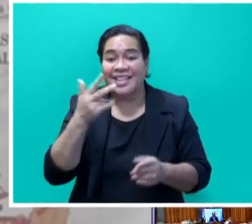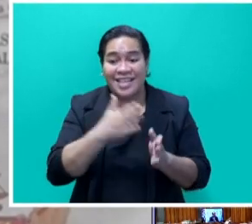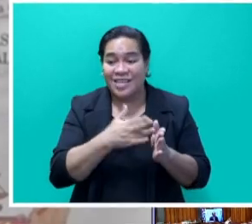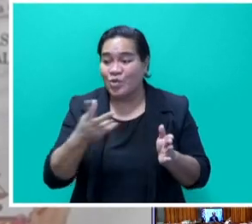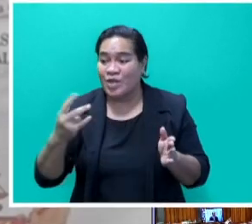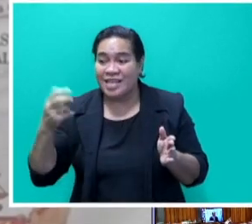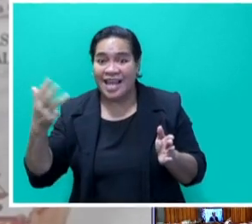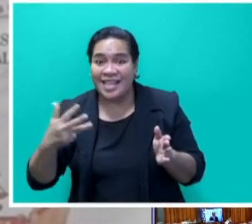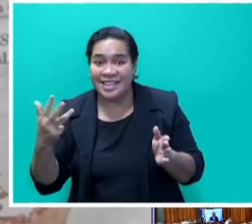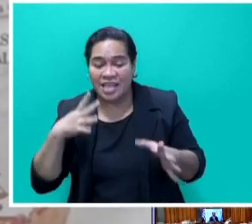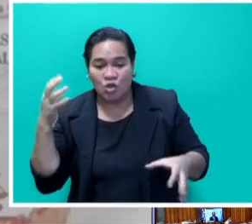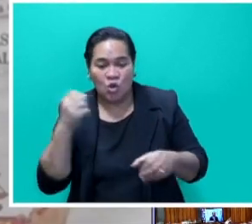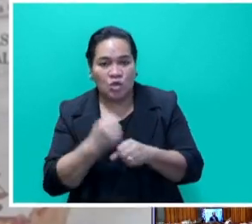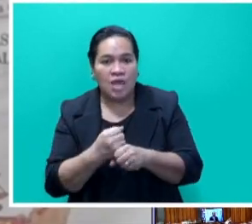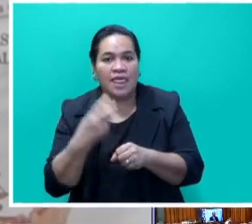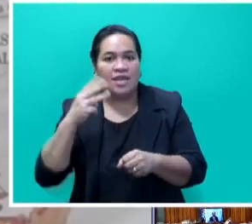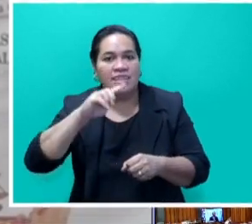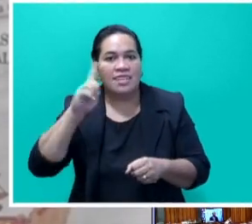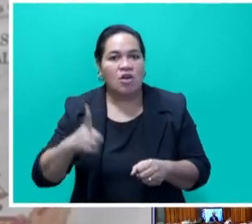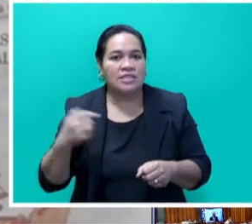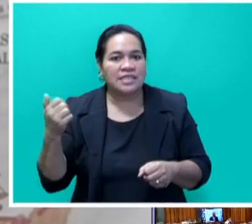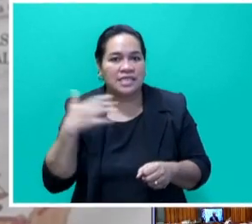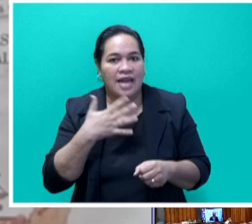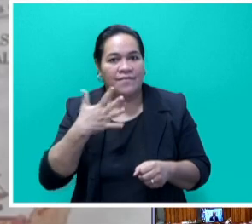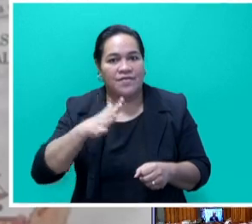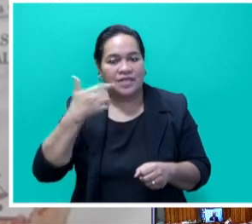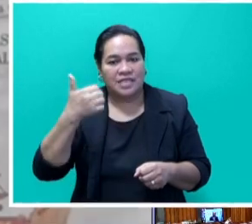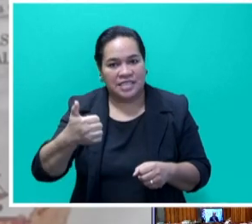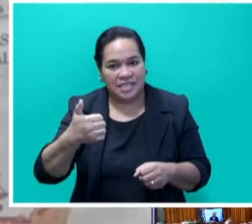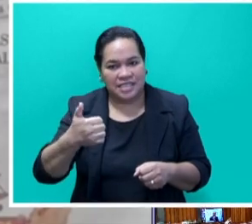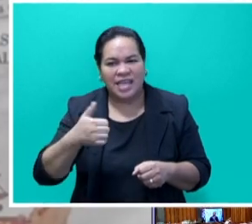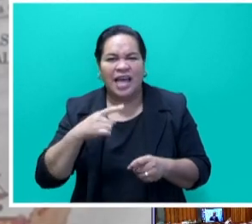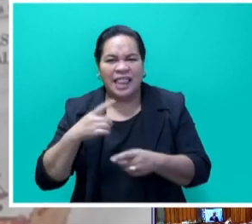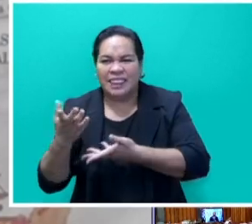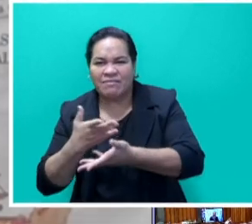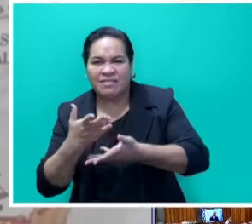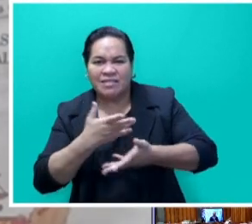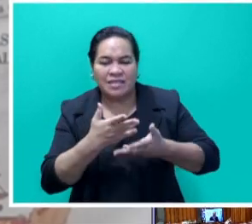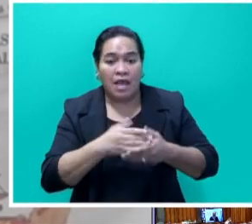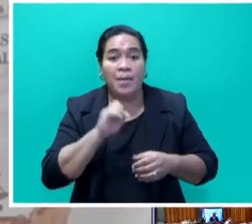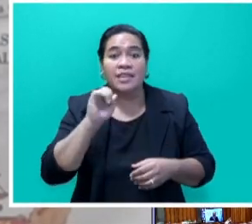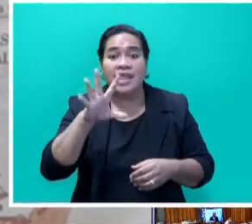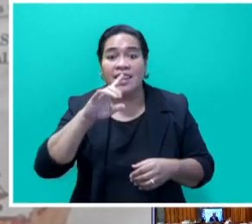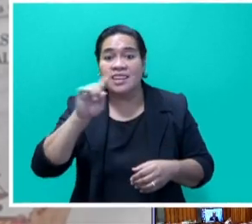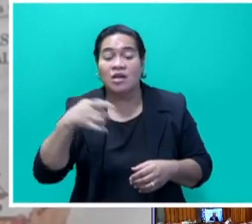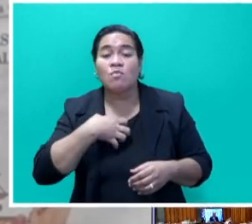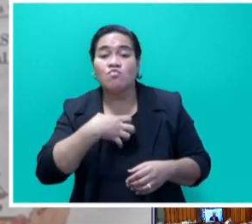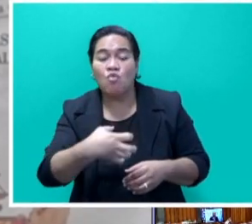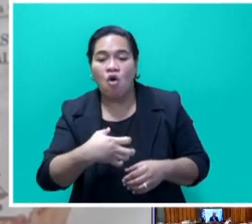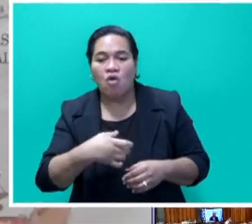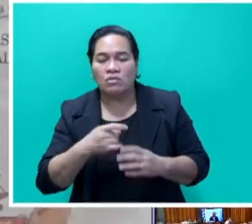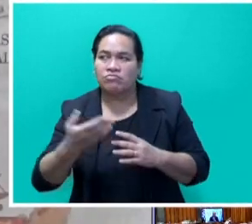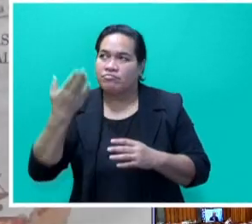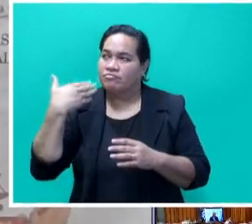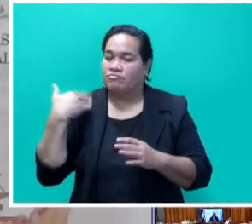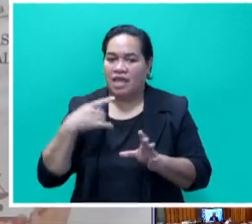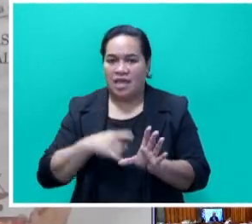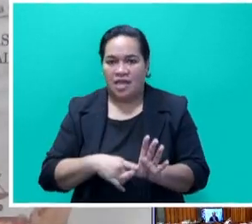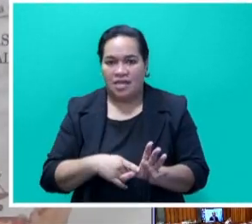2019, there were a total of 3,650 such dealings, more than 10,000 over these past few